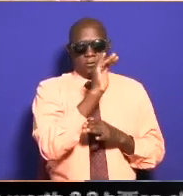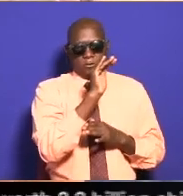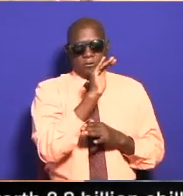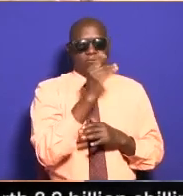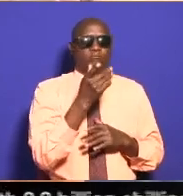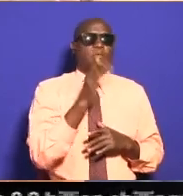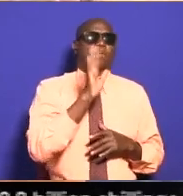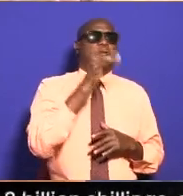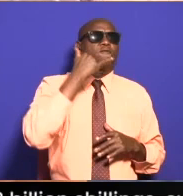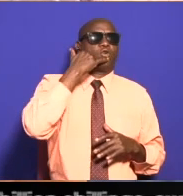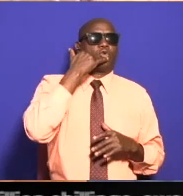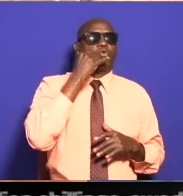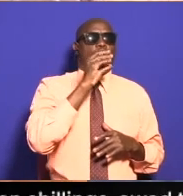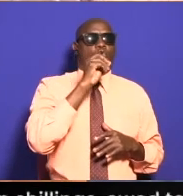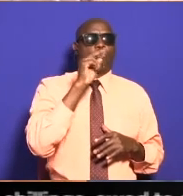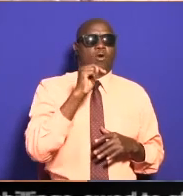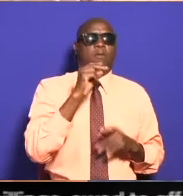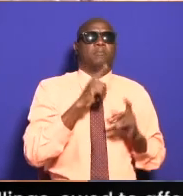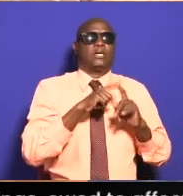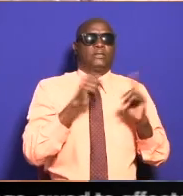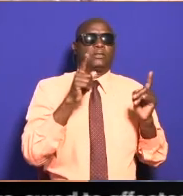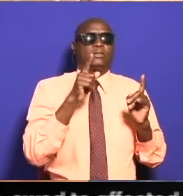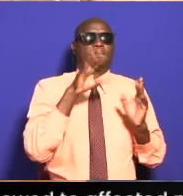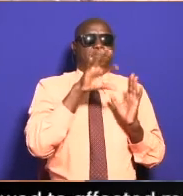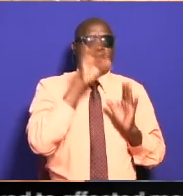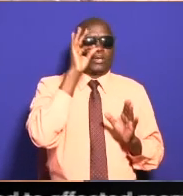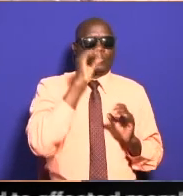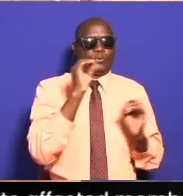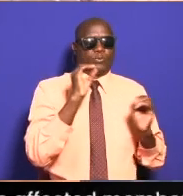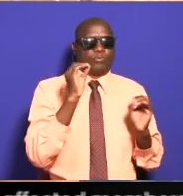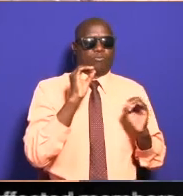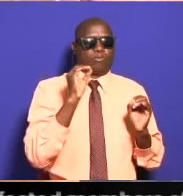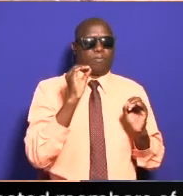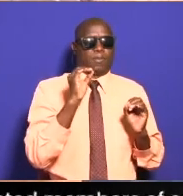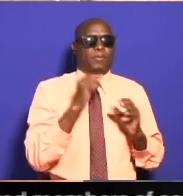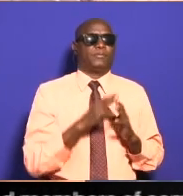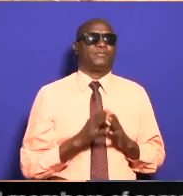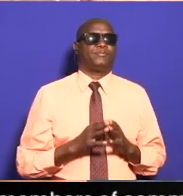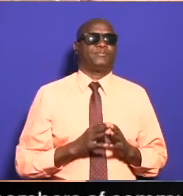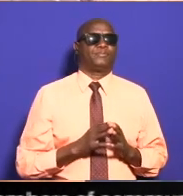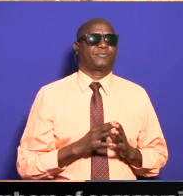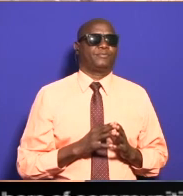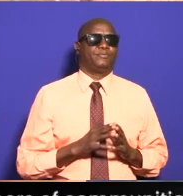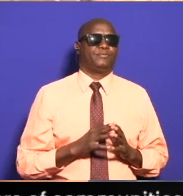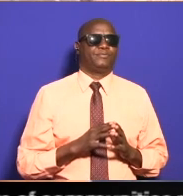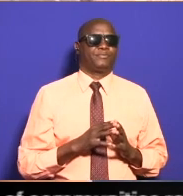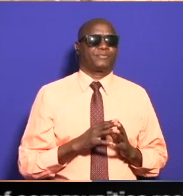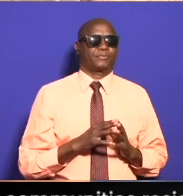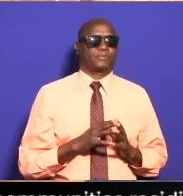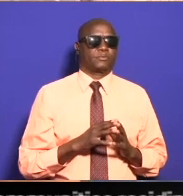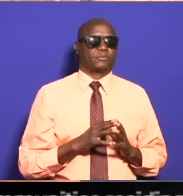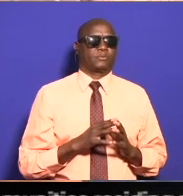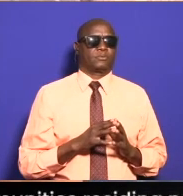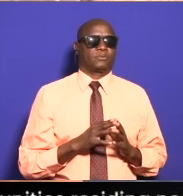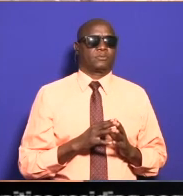zao zilikuwa on, but hawapick. They are not responding any call. At around, I tried them